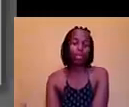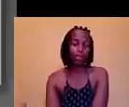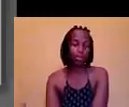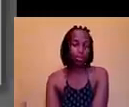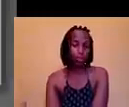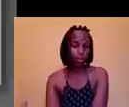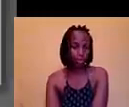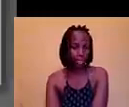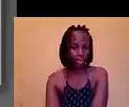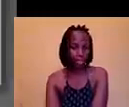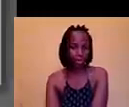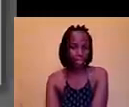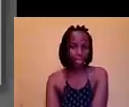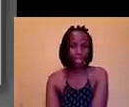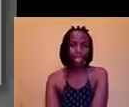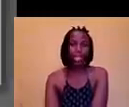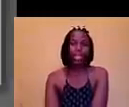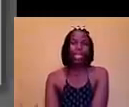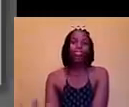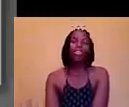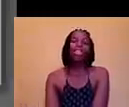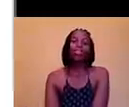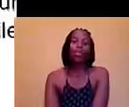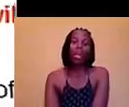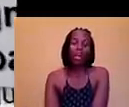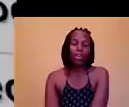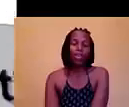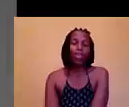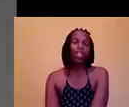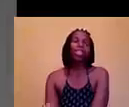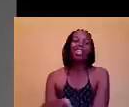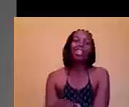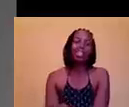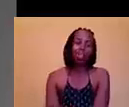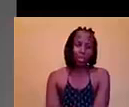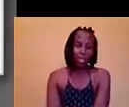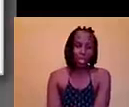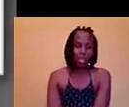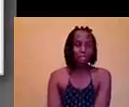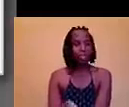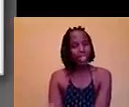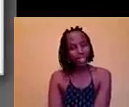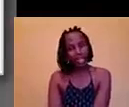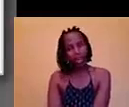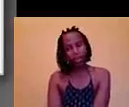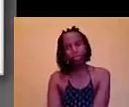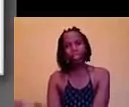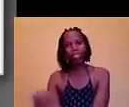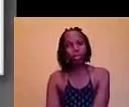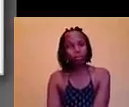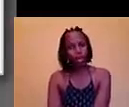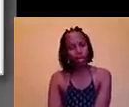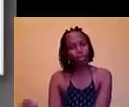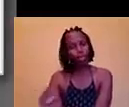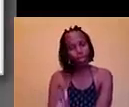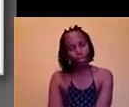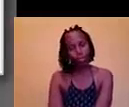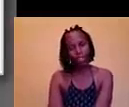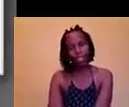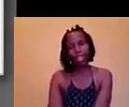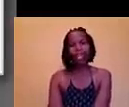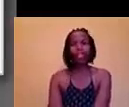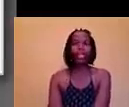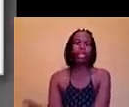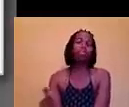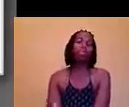to comment on your assignment. If there's no error, you can then click OK. If there's an error, please go back, make sure